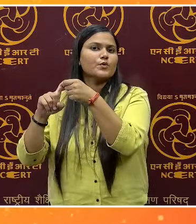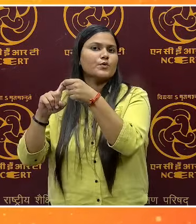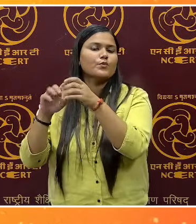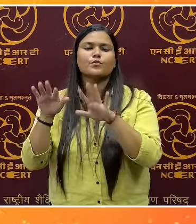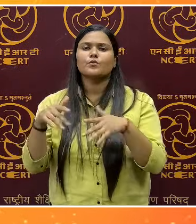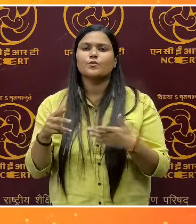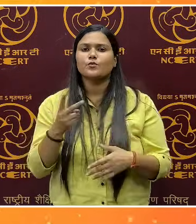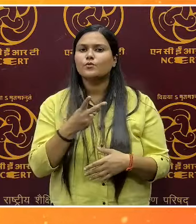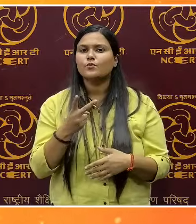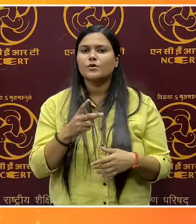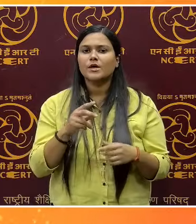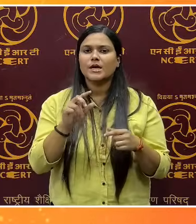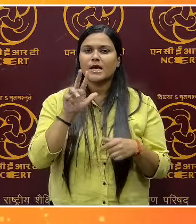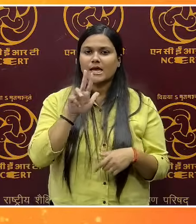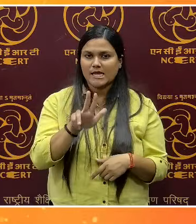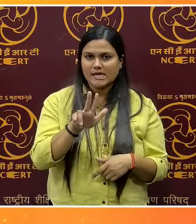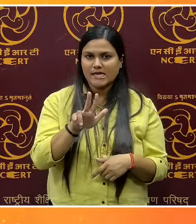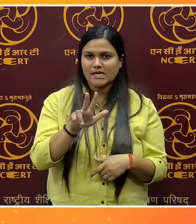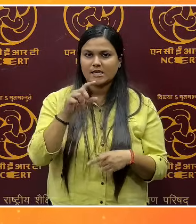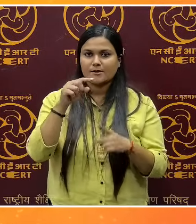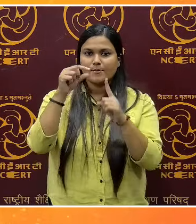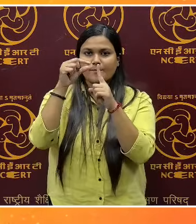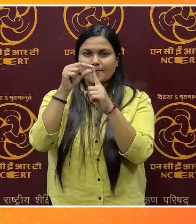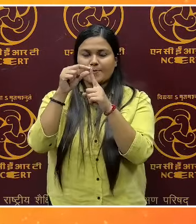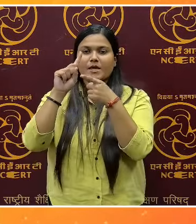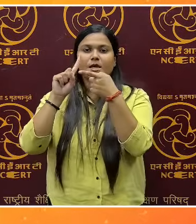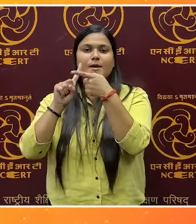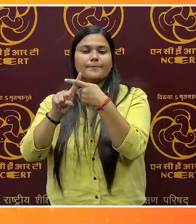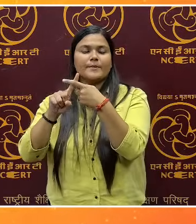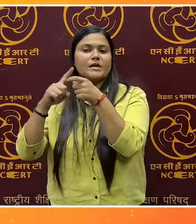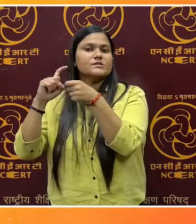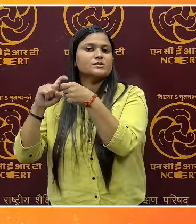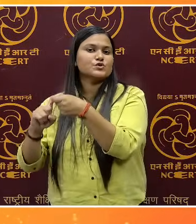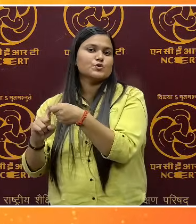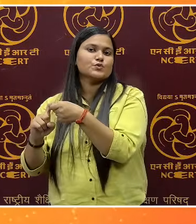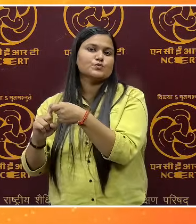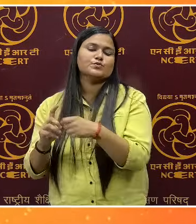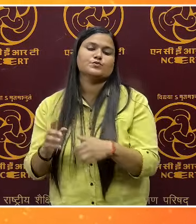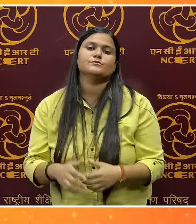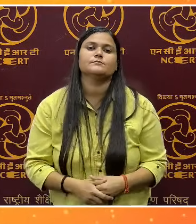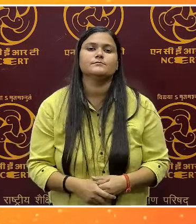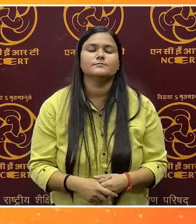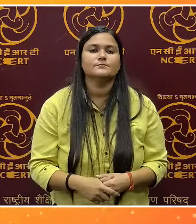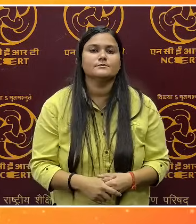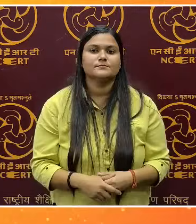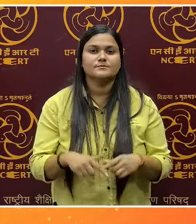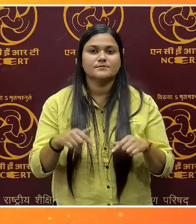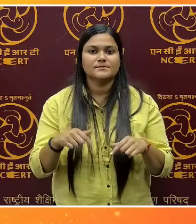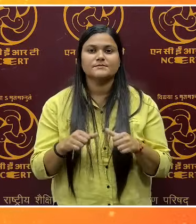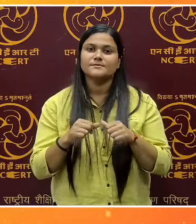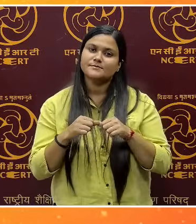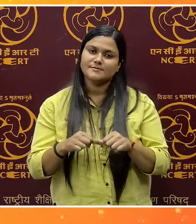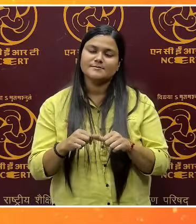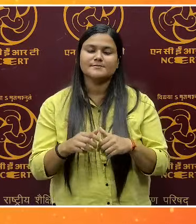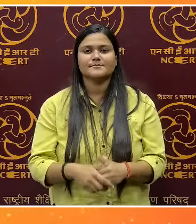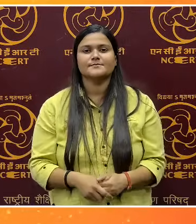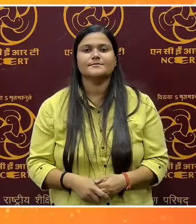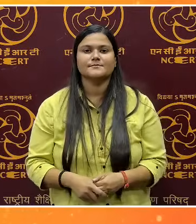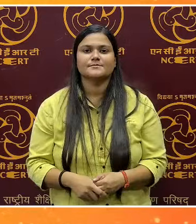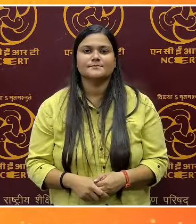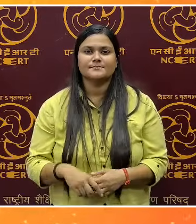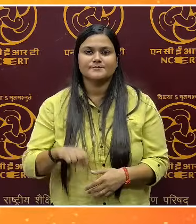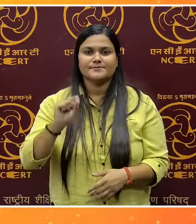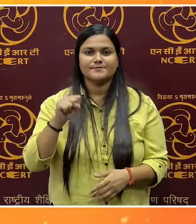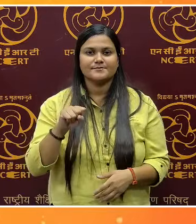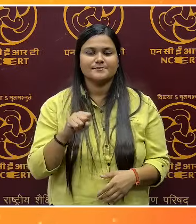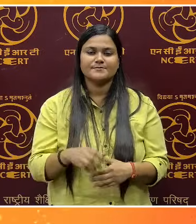down? 8 power p plus q. So this is only the answer for this, right? Yes, Okay. yes. You